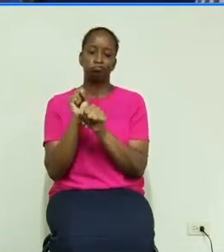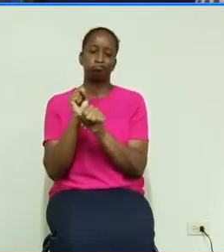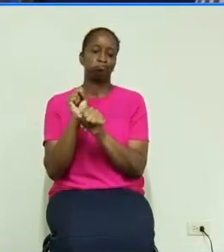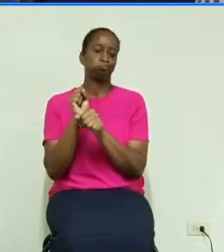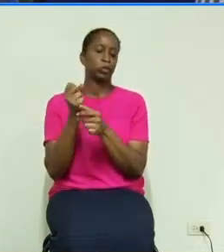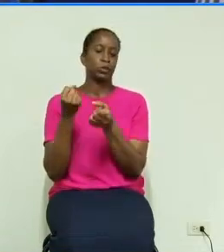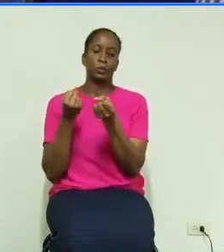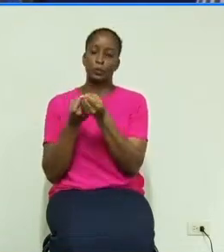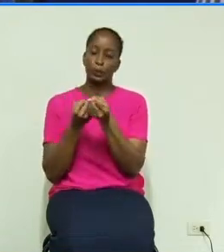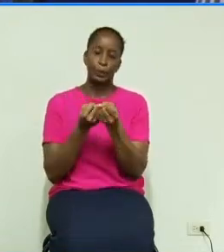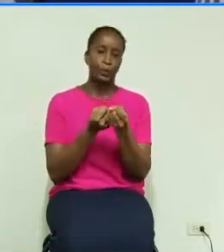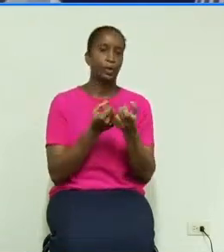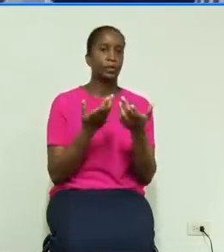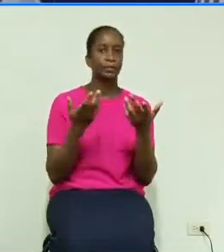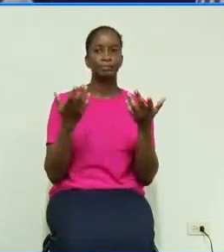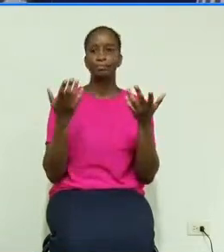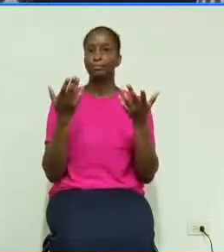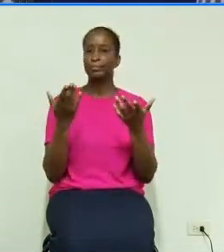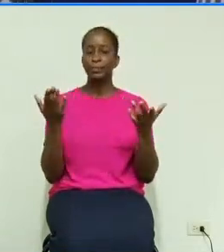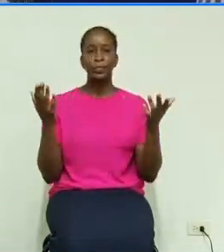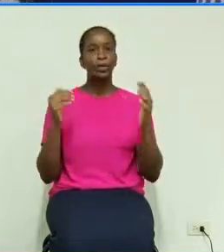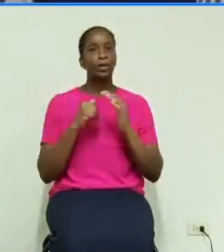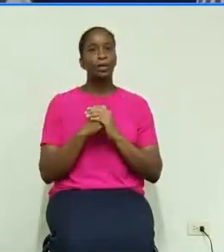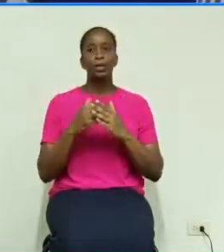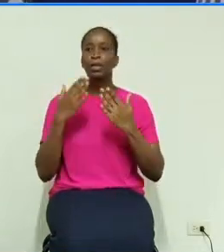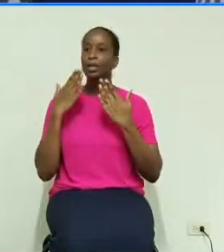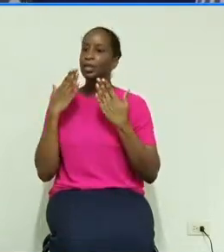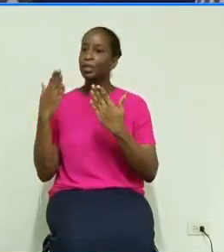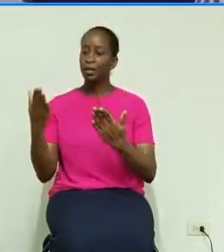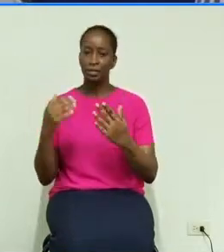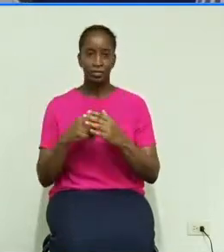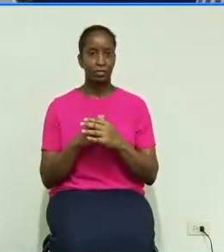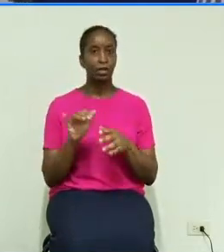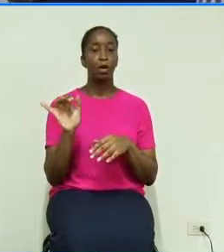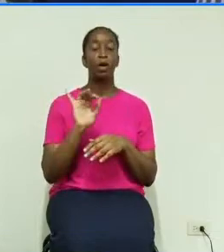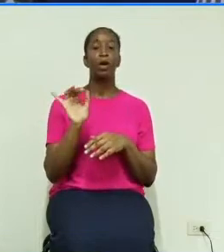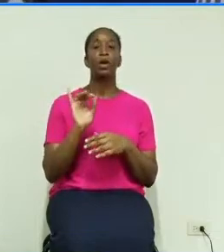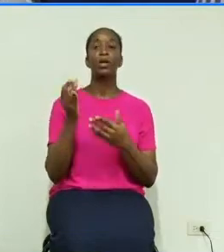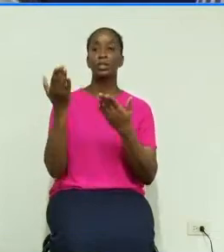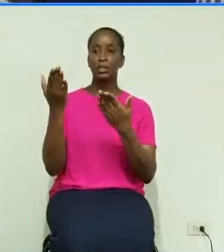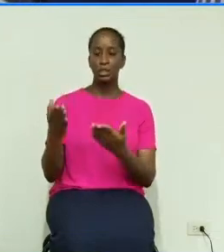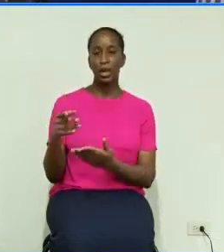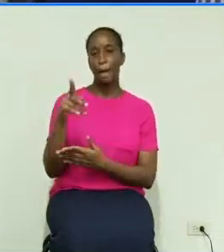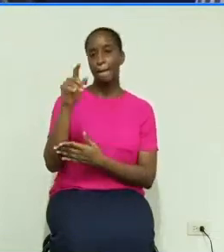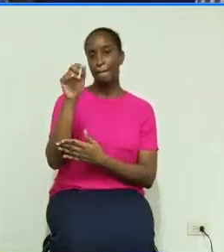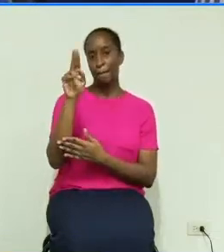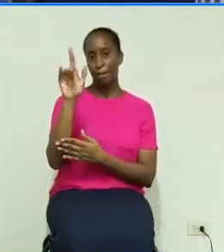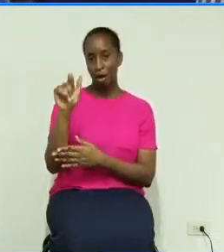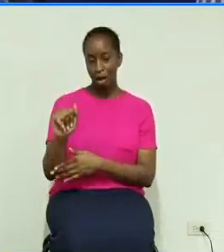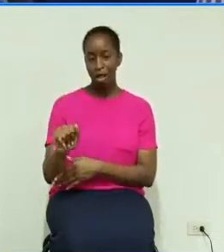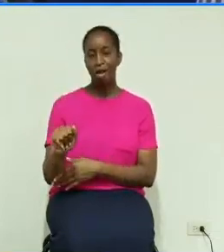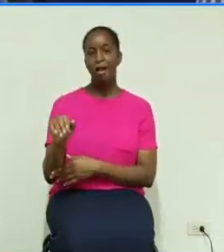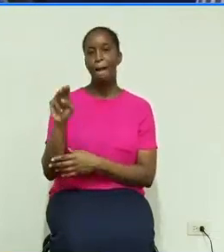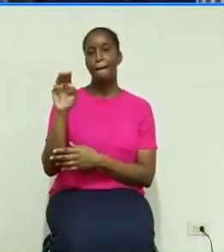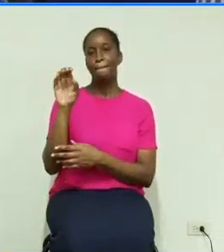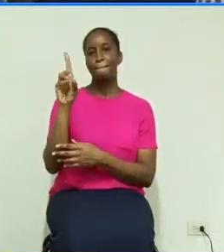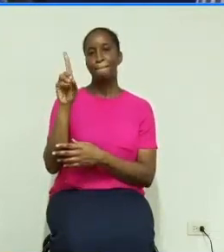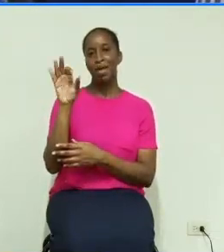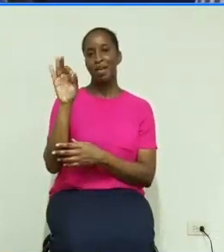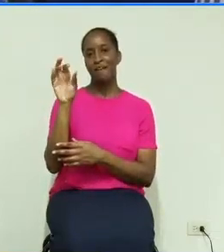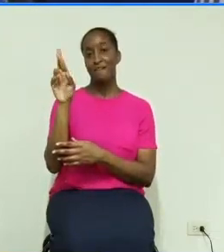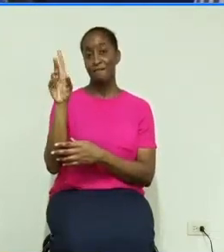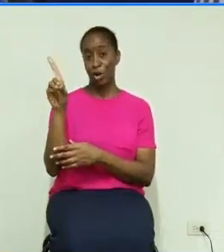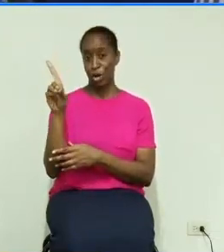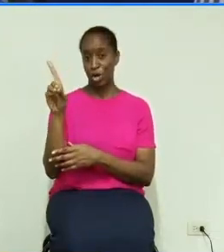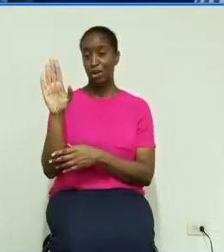possible. And I did write her name down at Paula Medford. I wrote it down as soon as you said it,